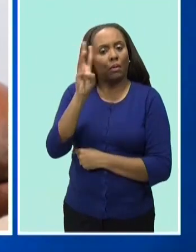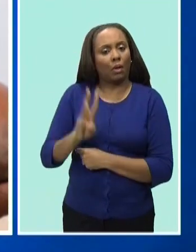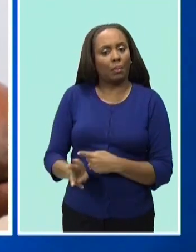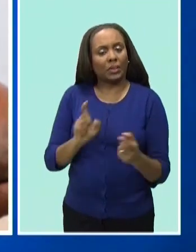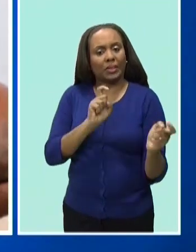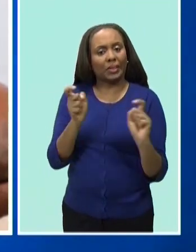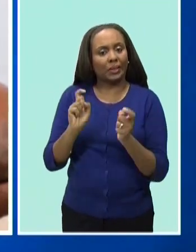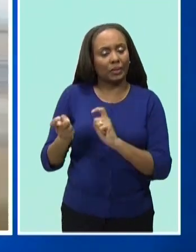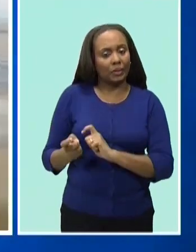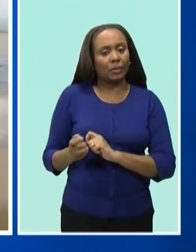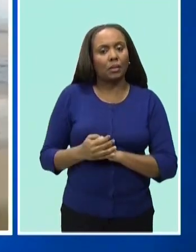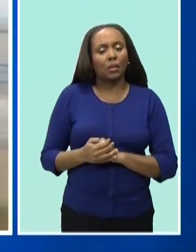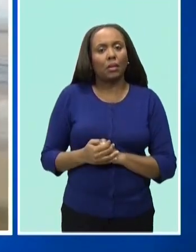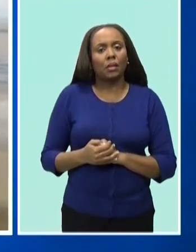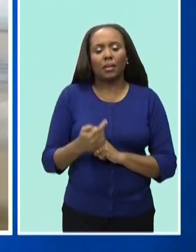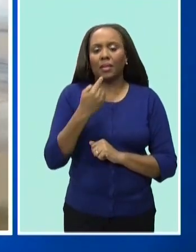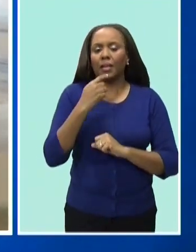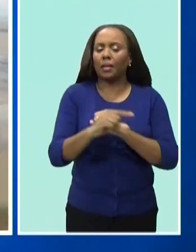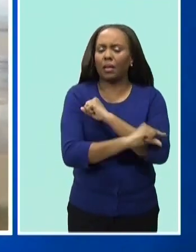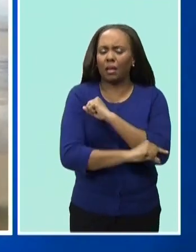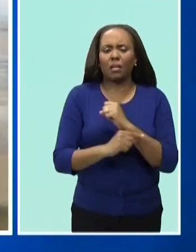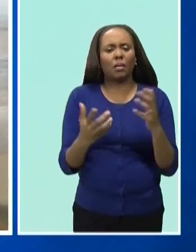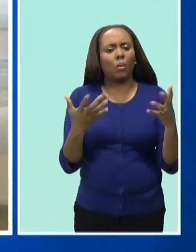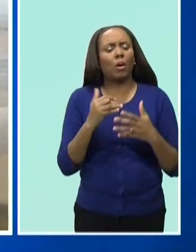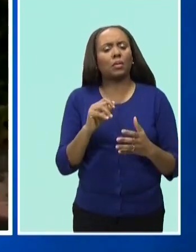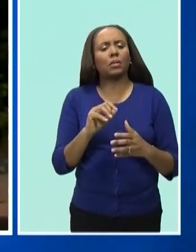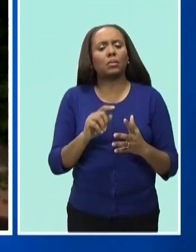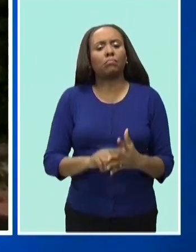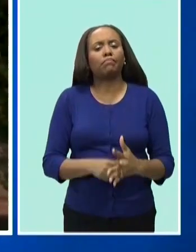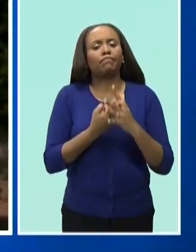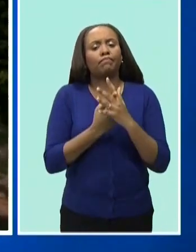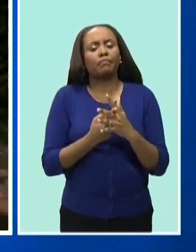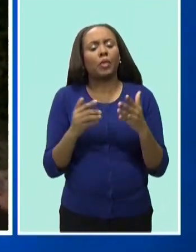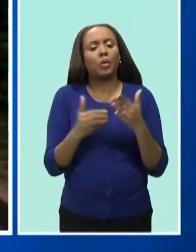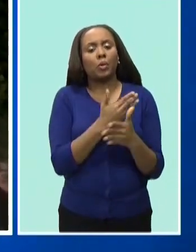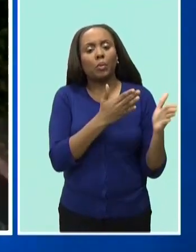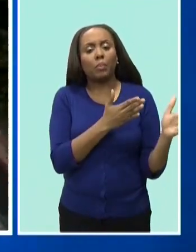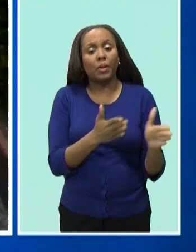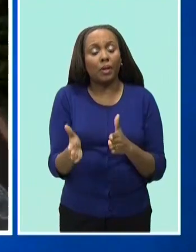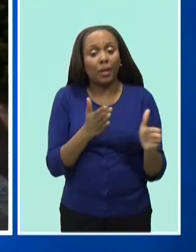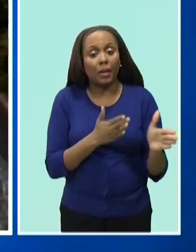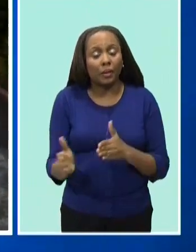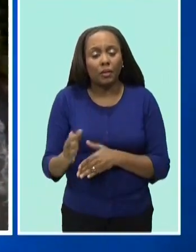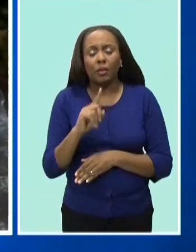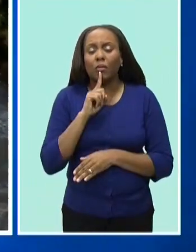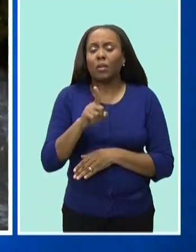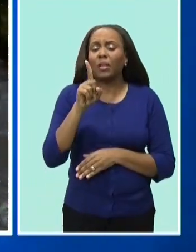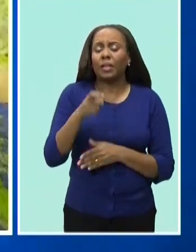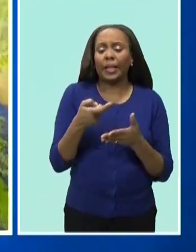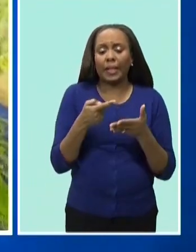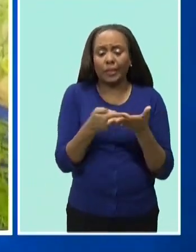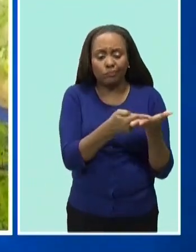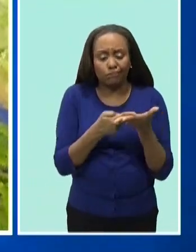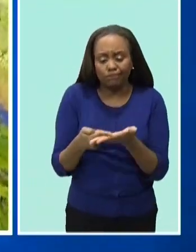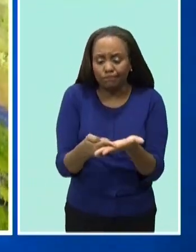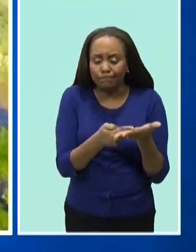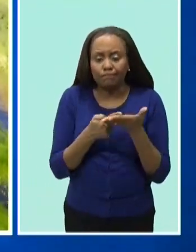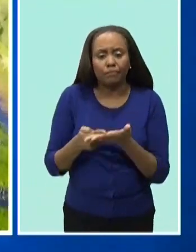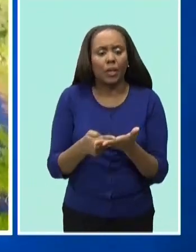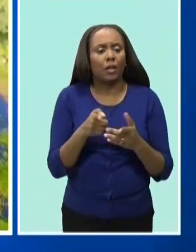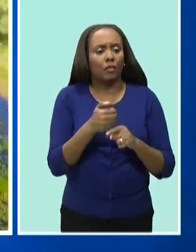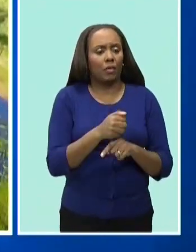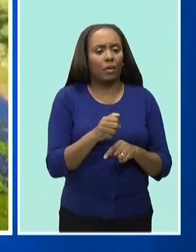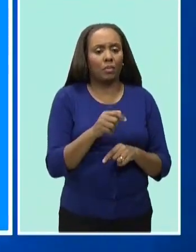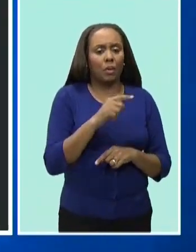Callum Shaw stated as Guyana moves towards implementing a climate change strategy, there needs to be engagements on all levels from both the public